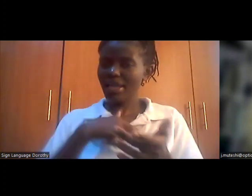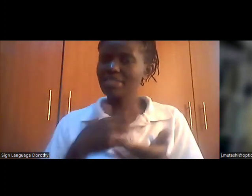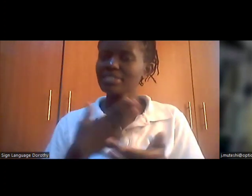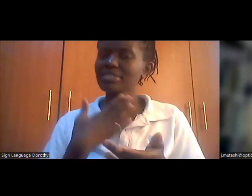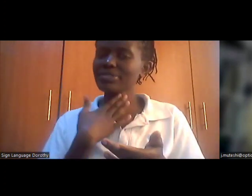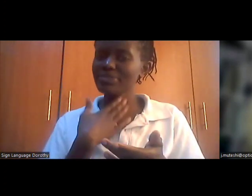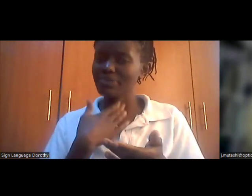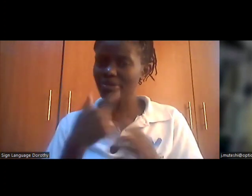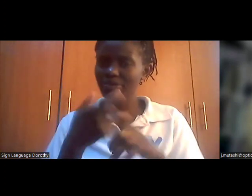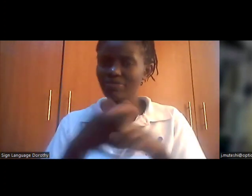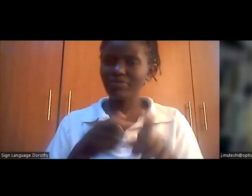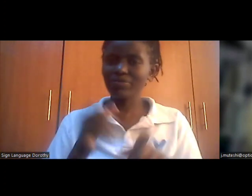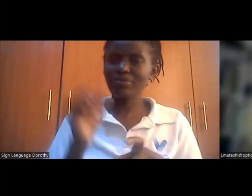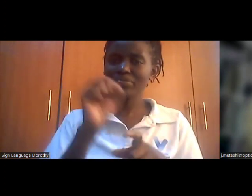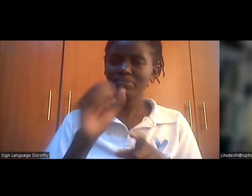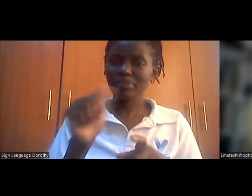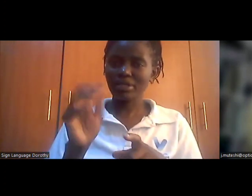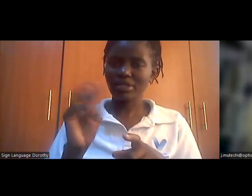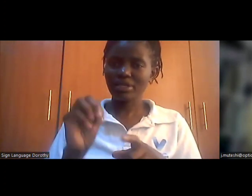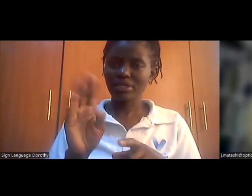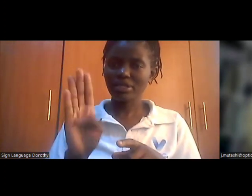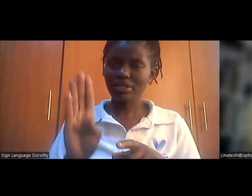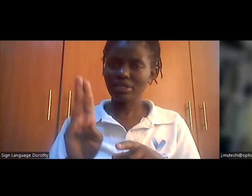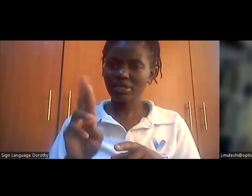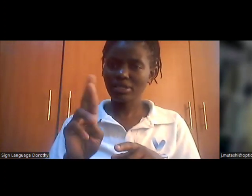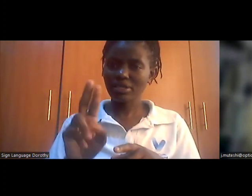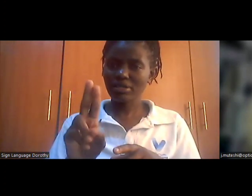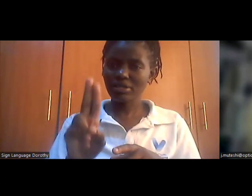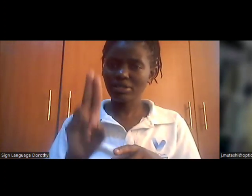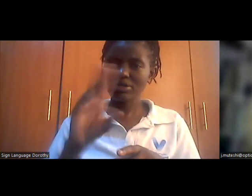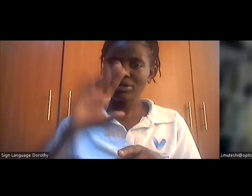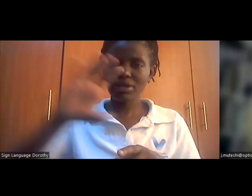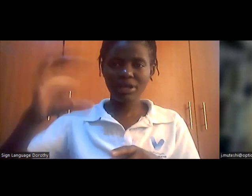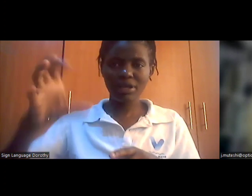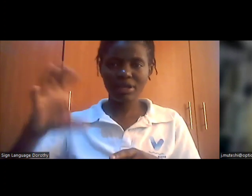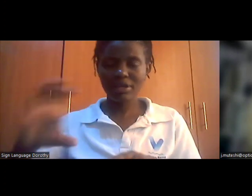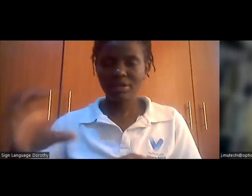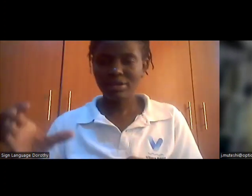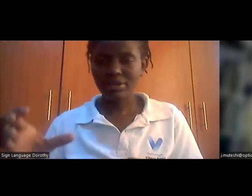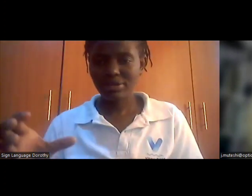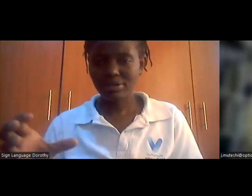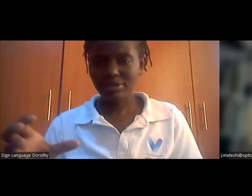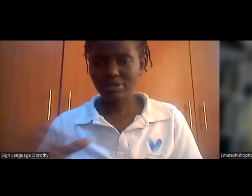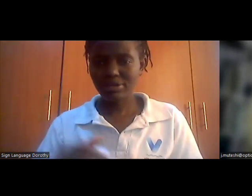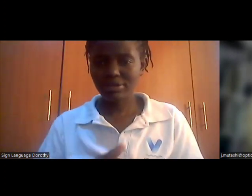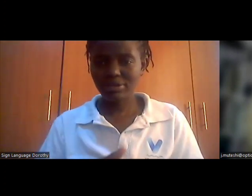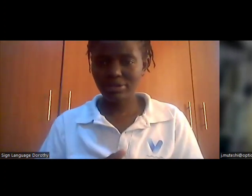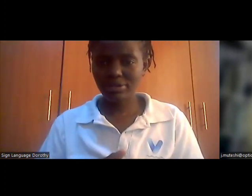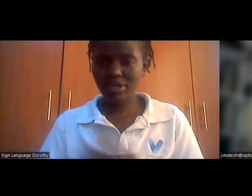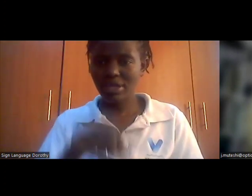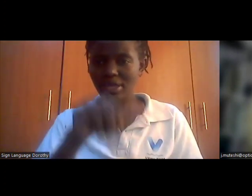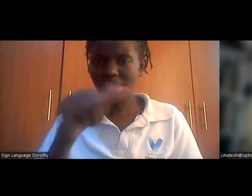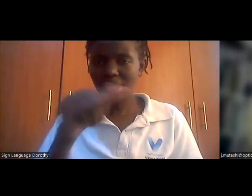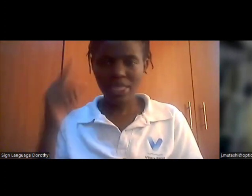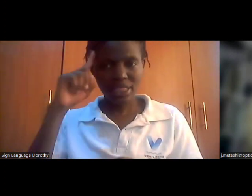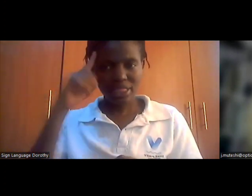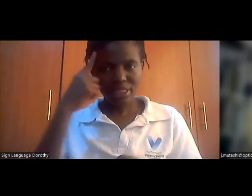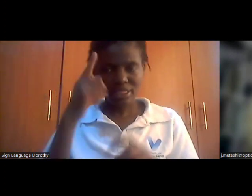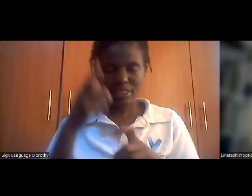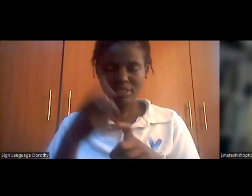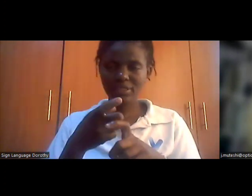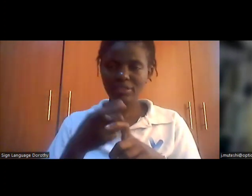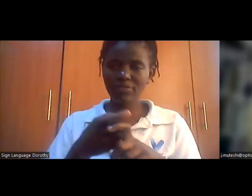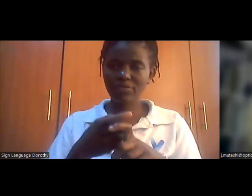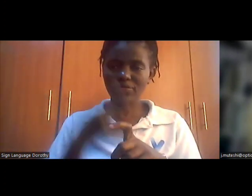She's our role model and mentor. She speaks little but acts a lot. Her efforts for Kisima Declaration has really promoted